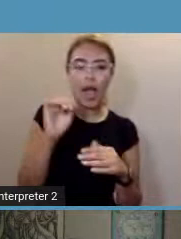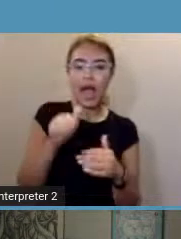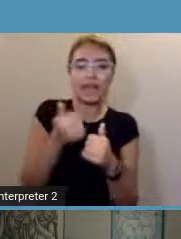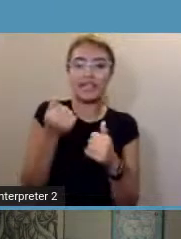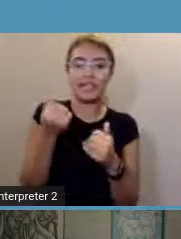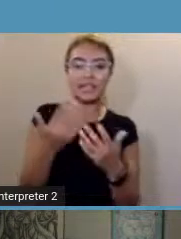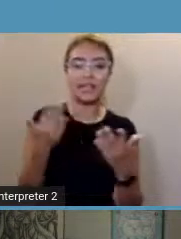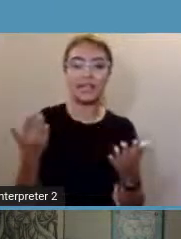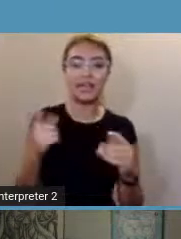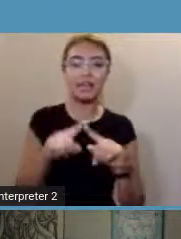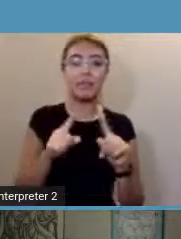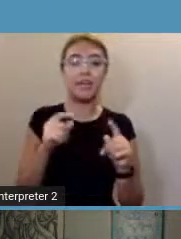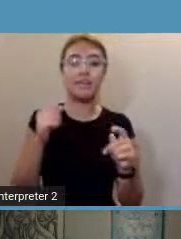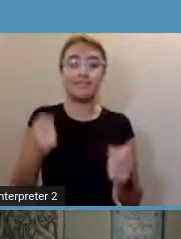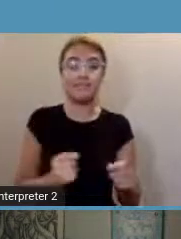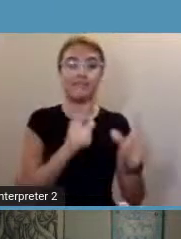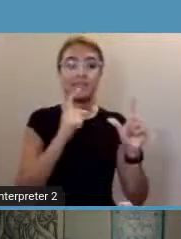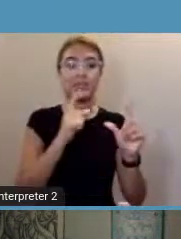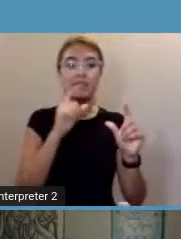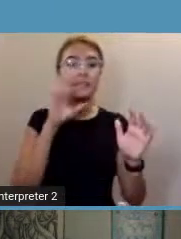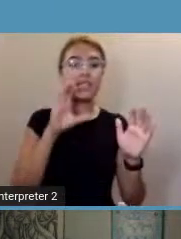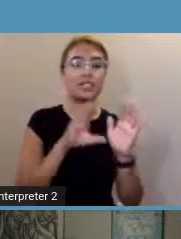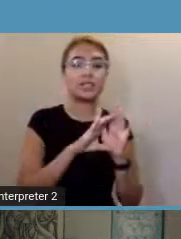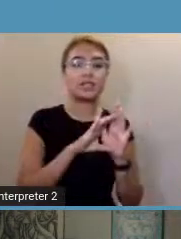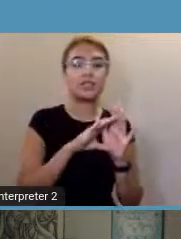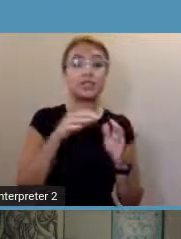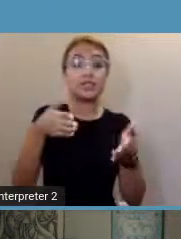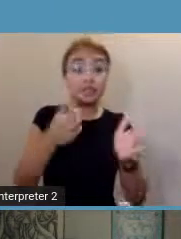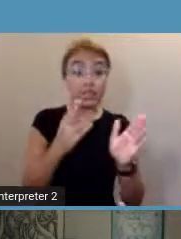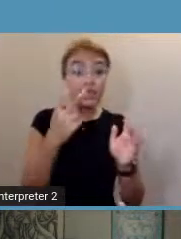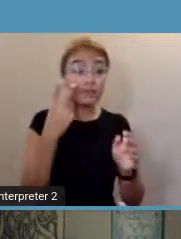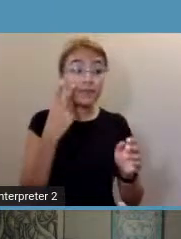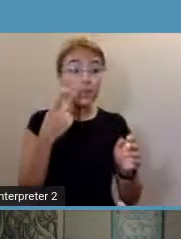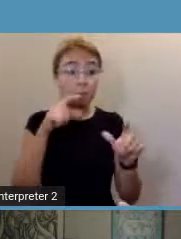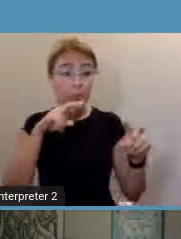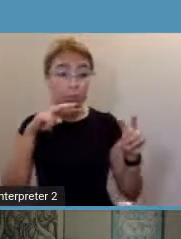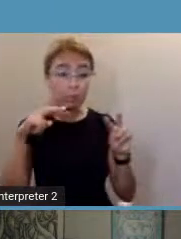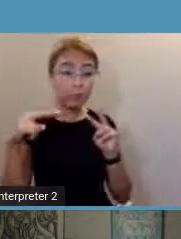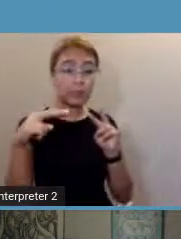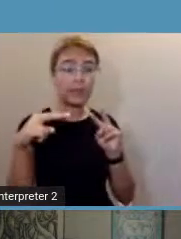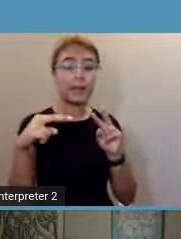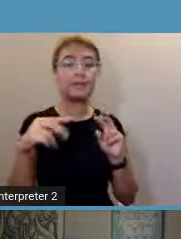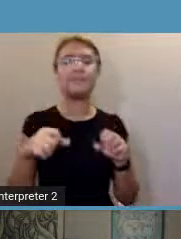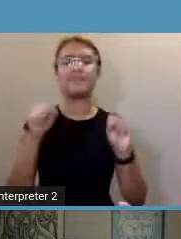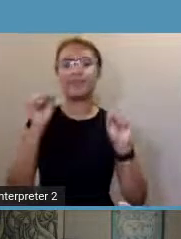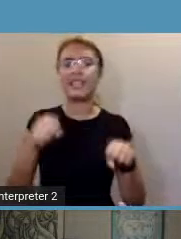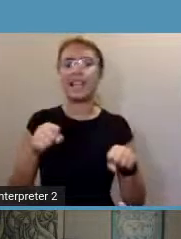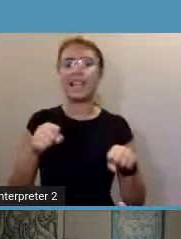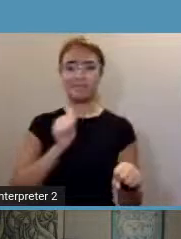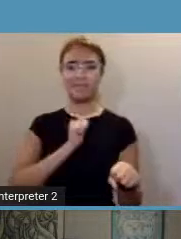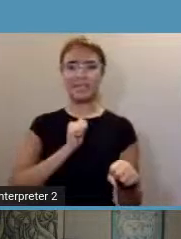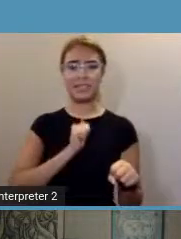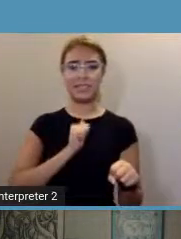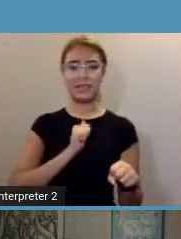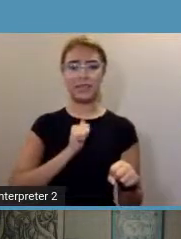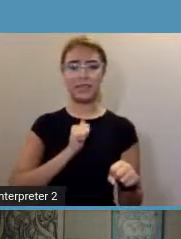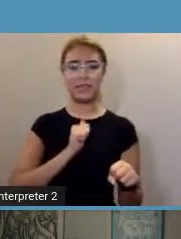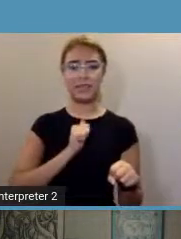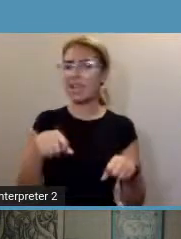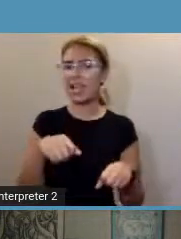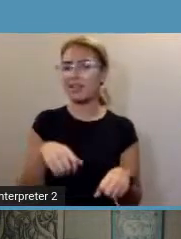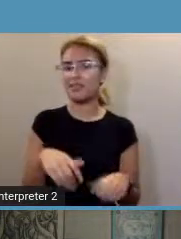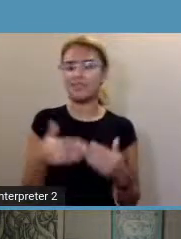Virtual tours, street view galleries, that one I can't do. I know people that can do it, so I would actually get them. But if you can do it, go